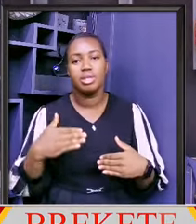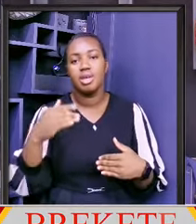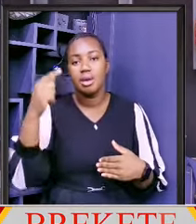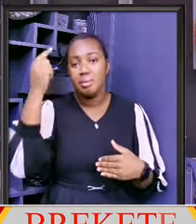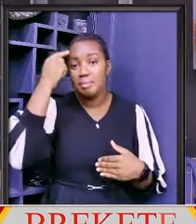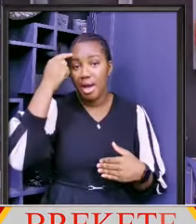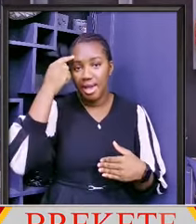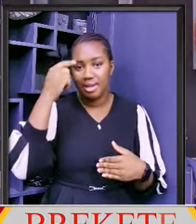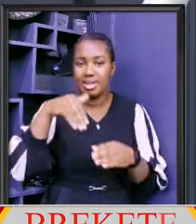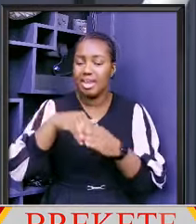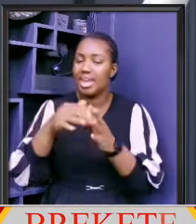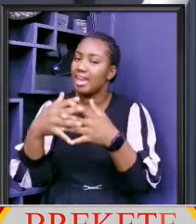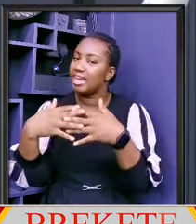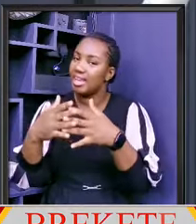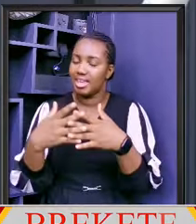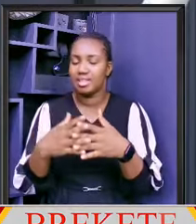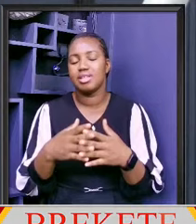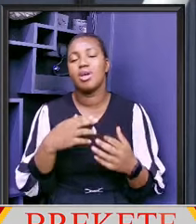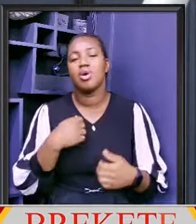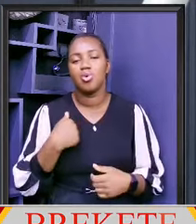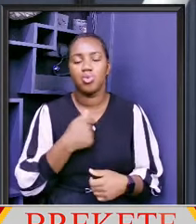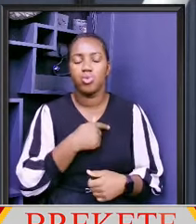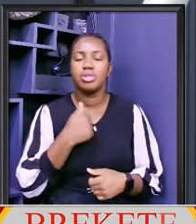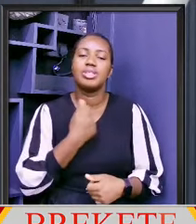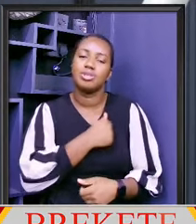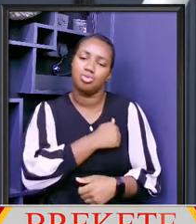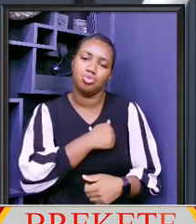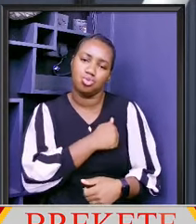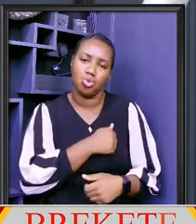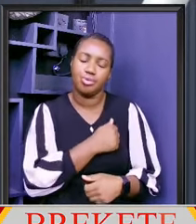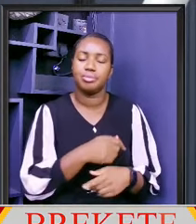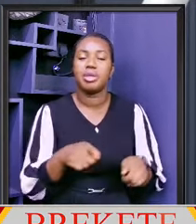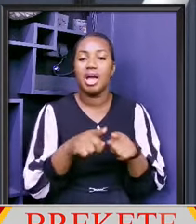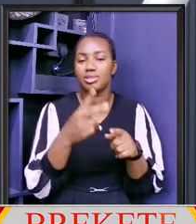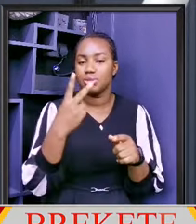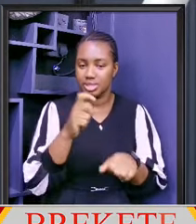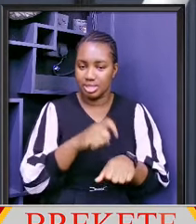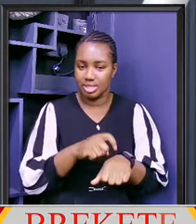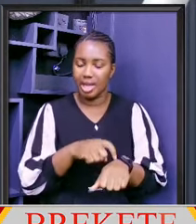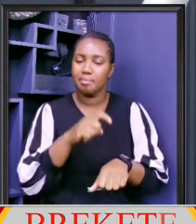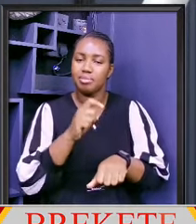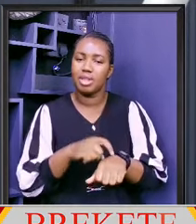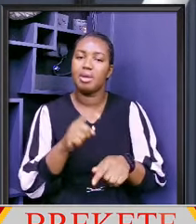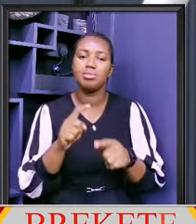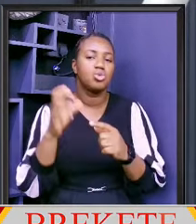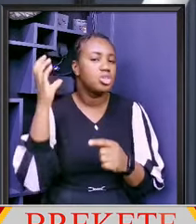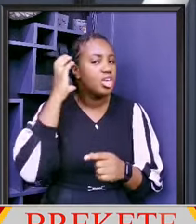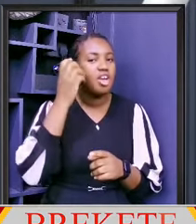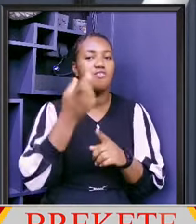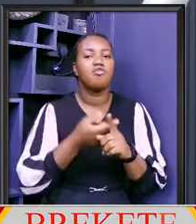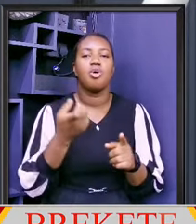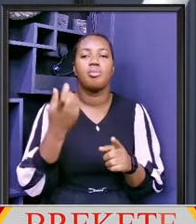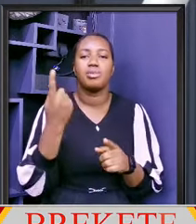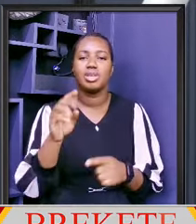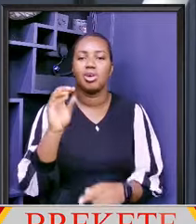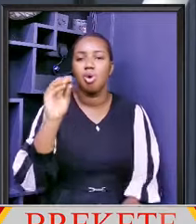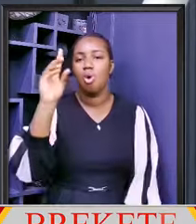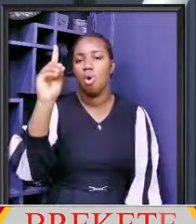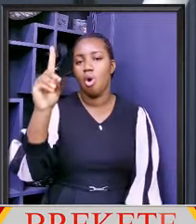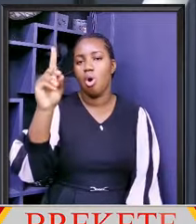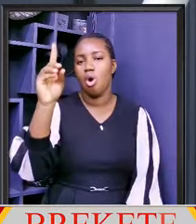much. My brothers, my sisters, if on a little and a city time, don't they give us signal to do to signal. Make we hear from the